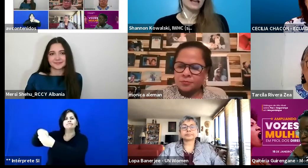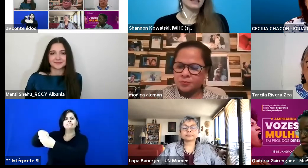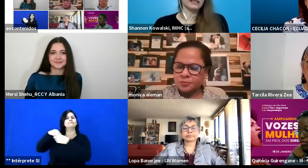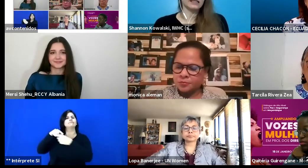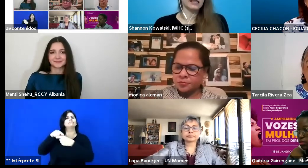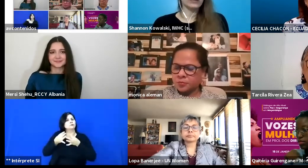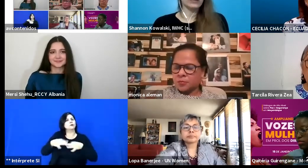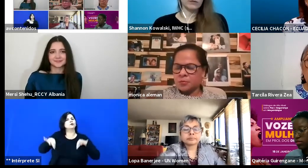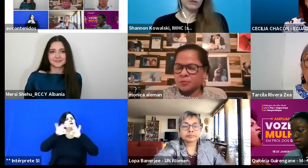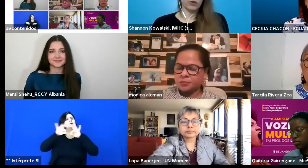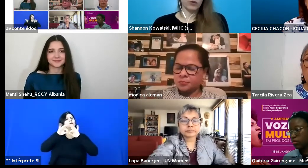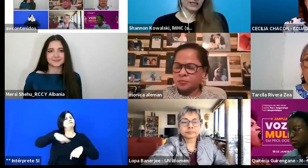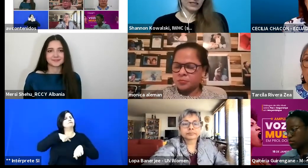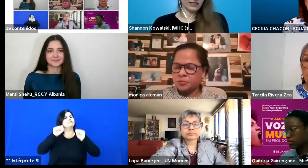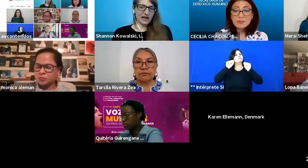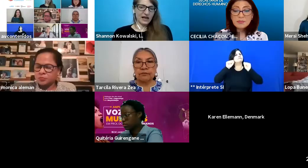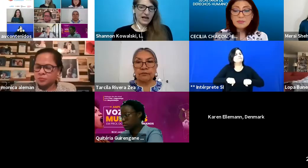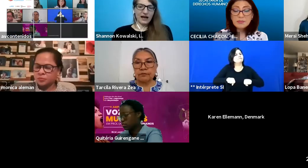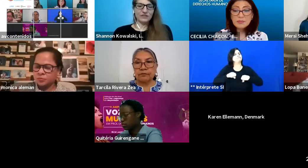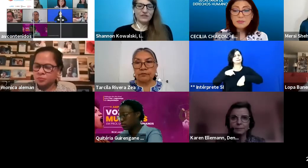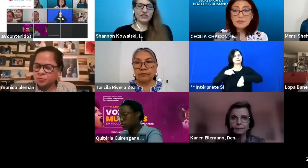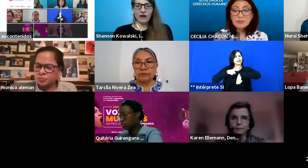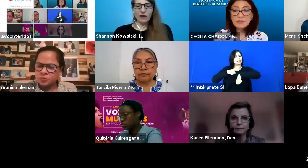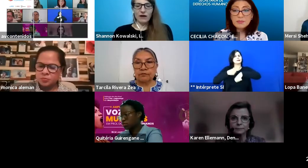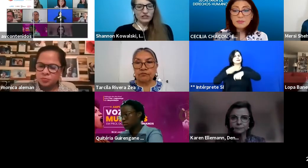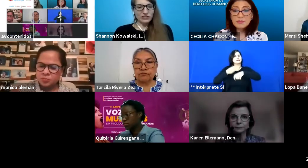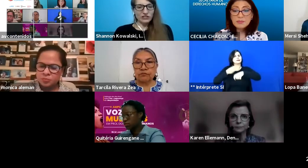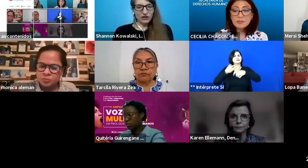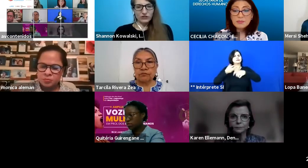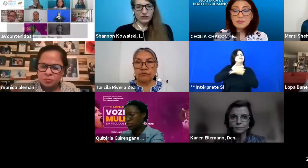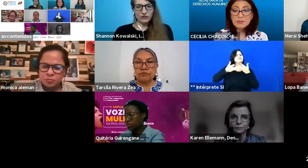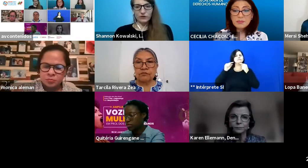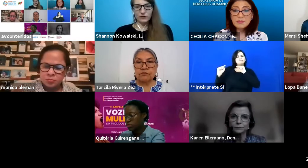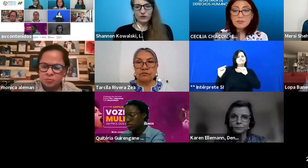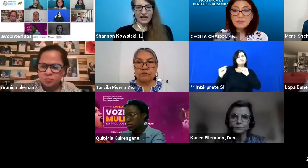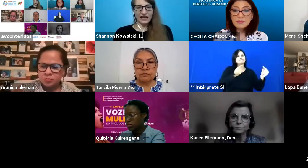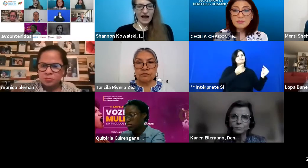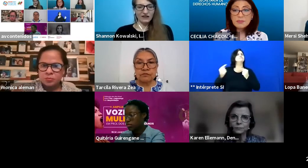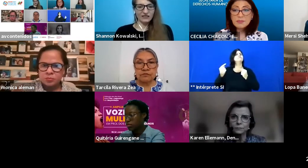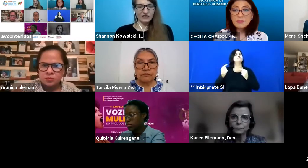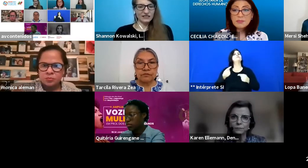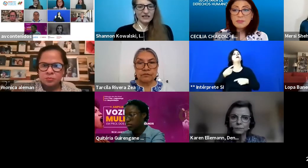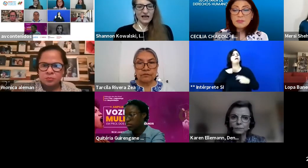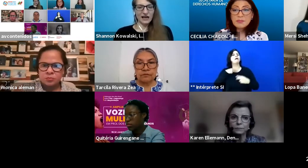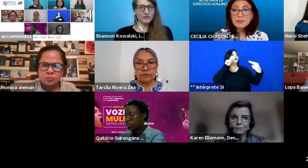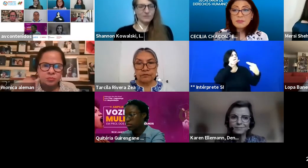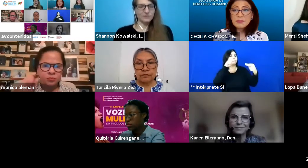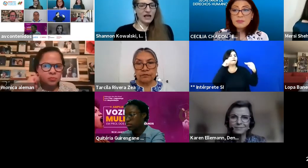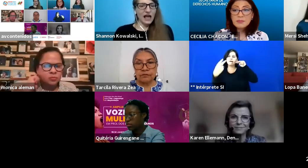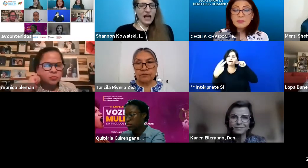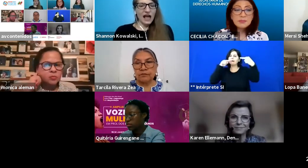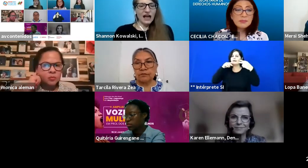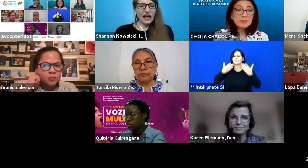policy, I think is really important. So now I'm going to turn to Karen.